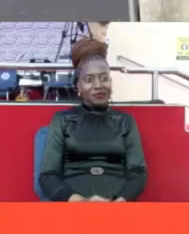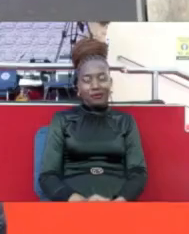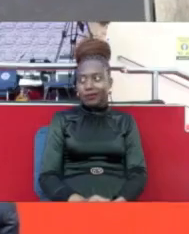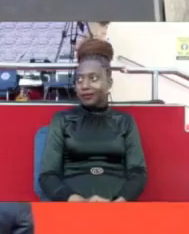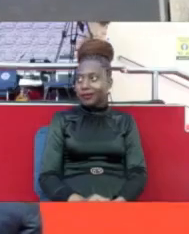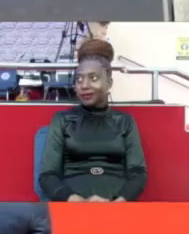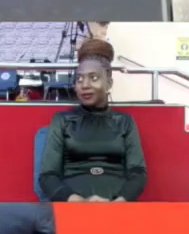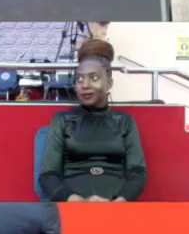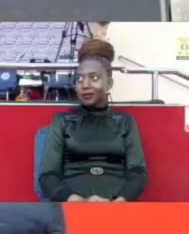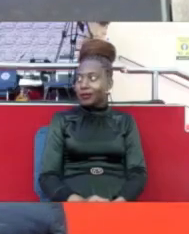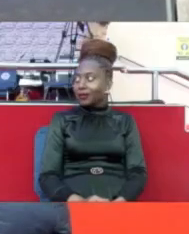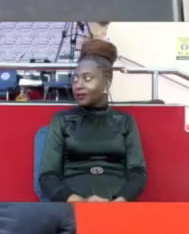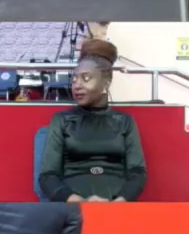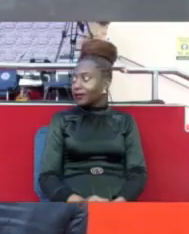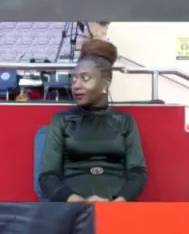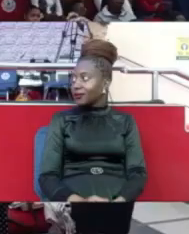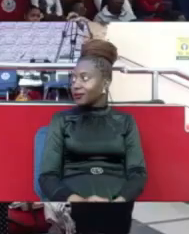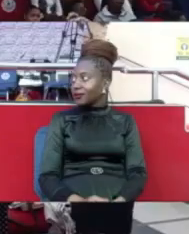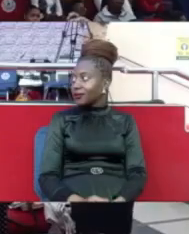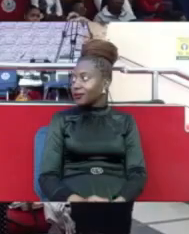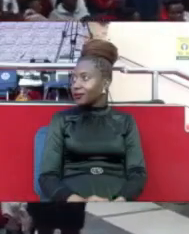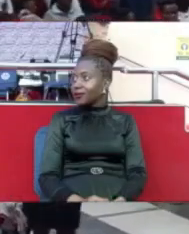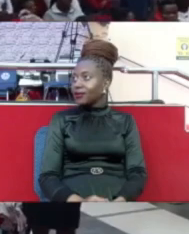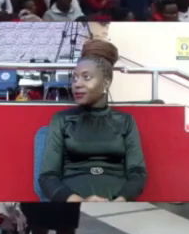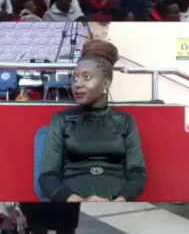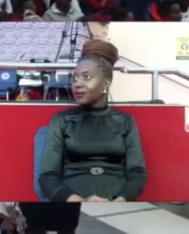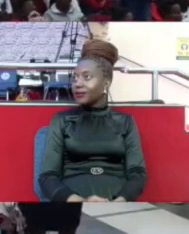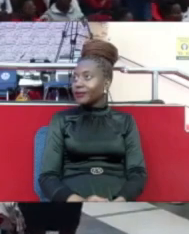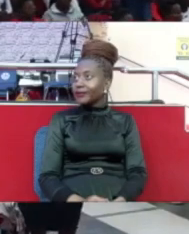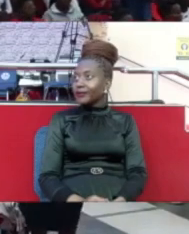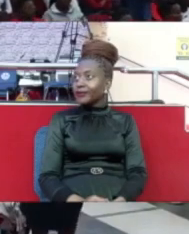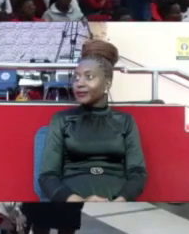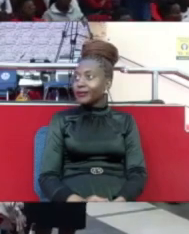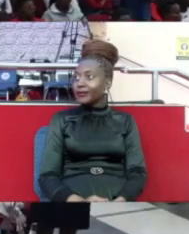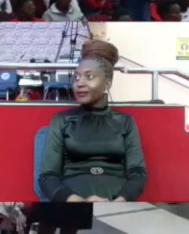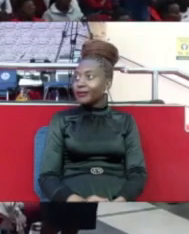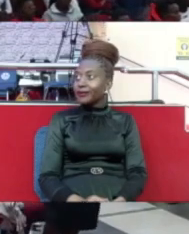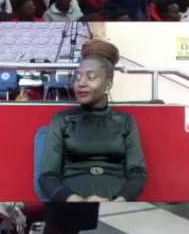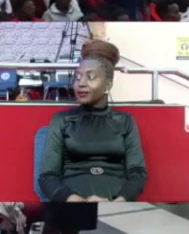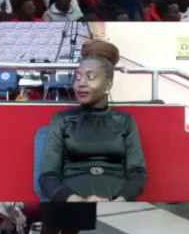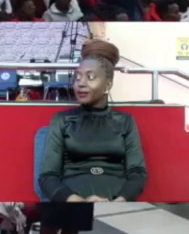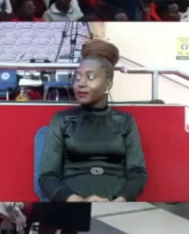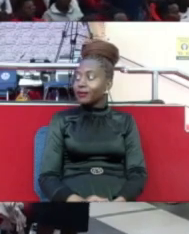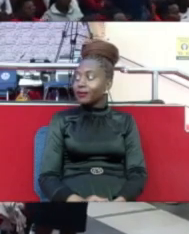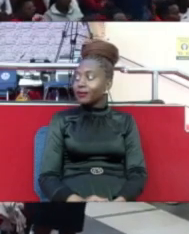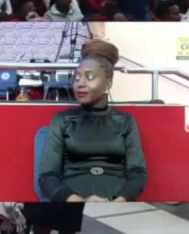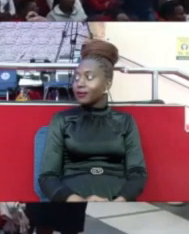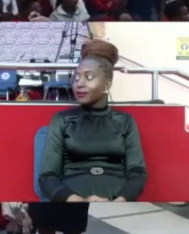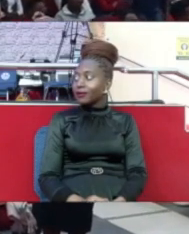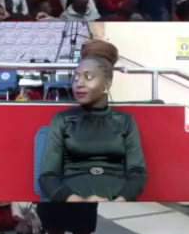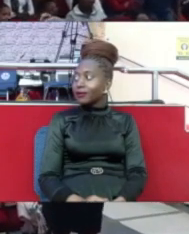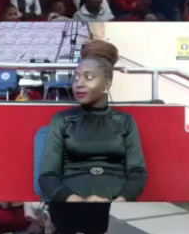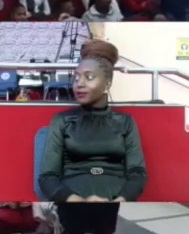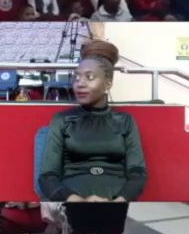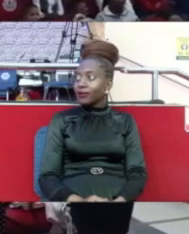person? Upande huu? Pray right now. Say, God, help me to see in my mind's eye. Mungu nisaidie